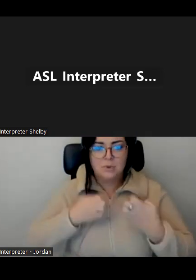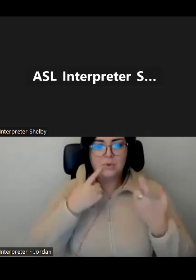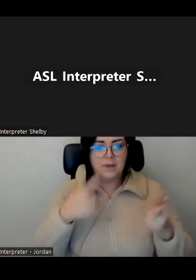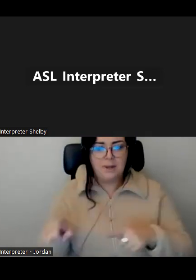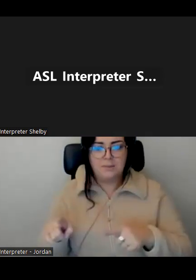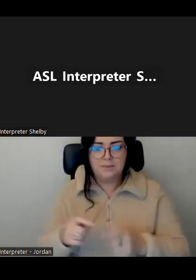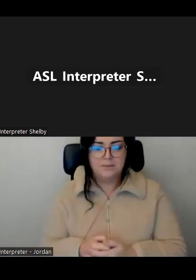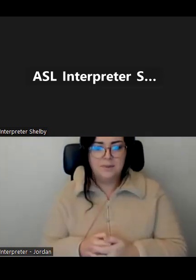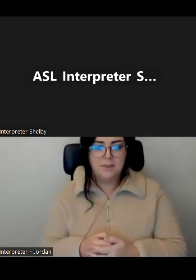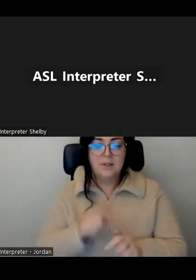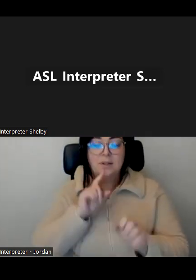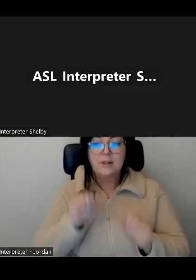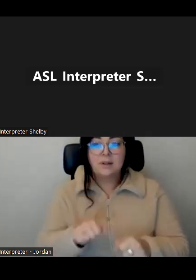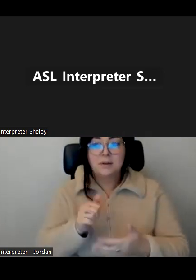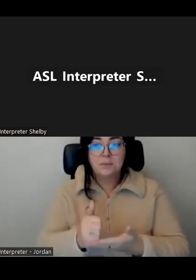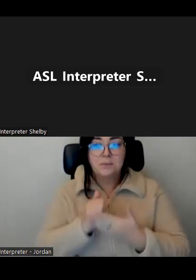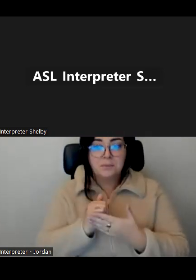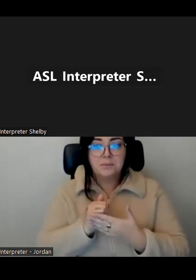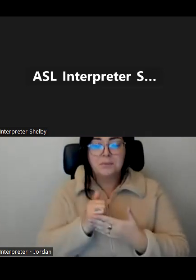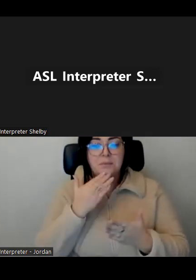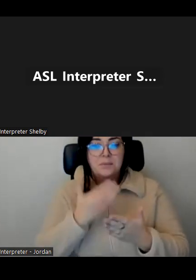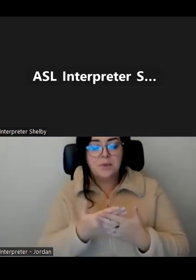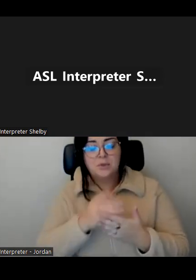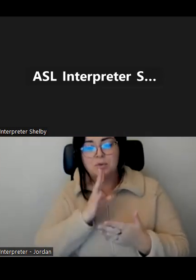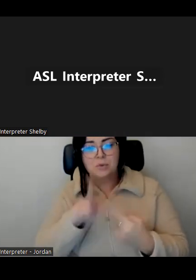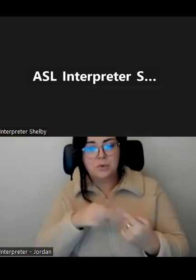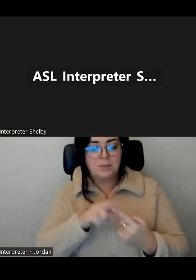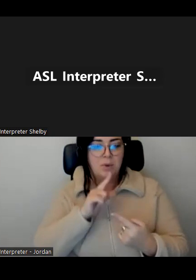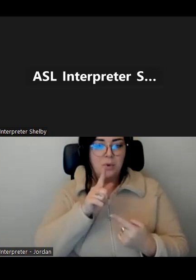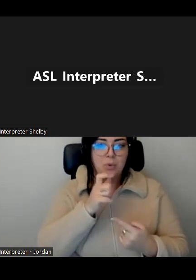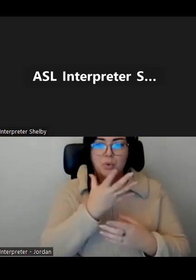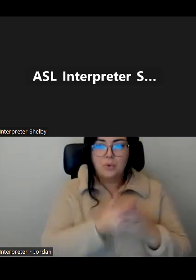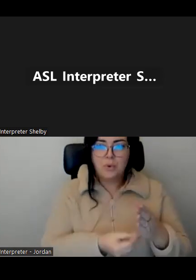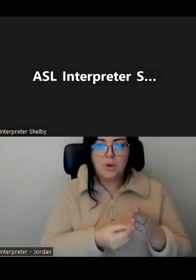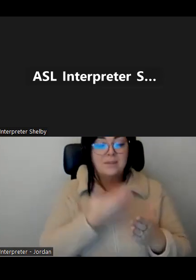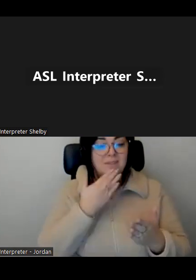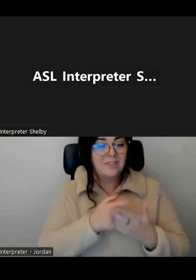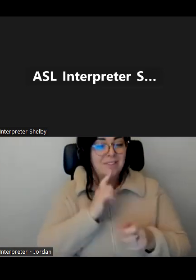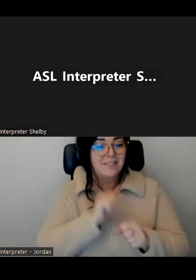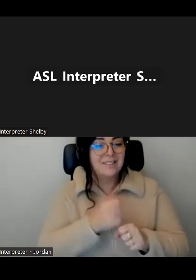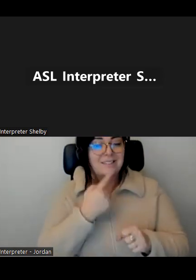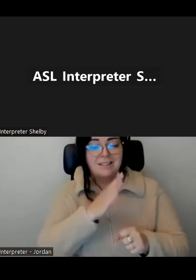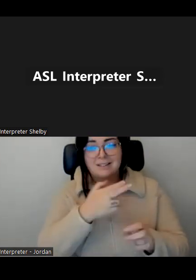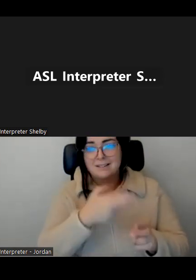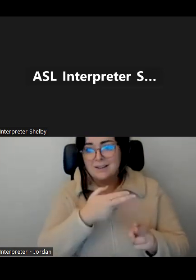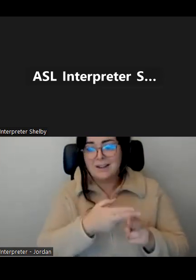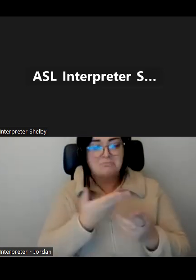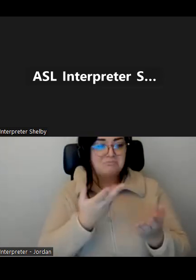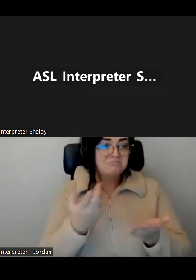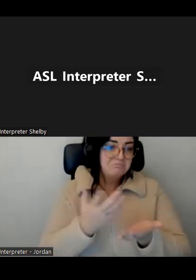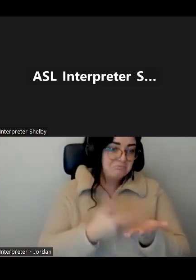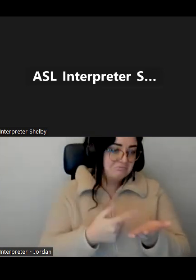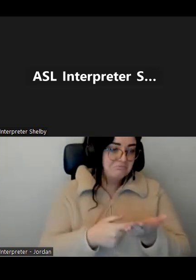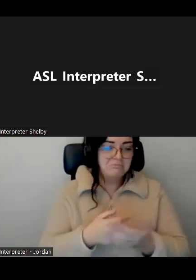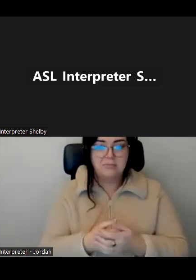And it can be very helpful to remember and talk about your loved one who you've lost. I know a lot of people will do that.